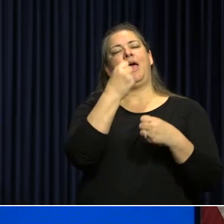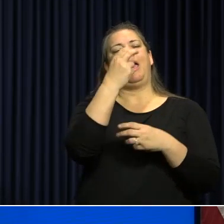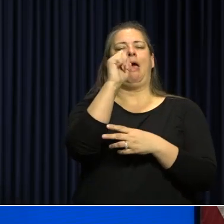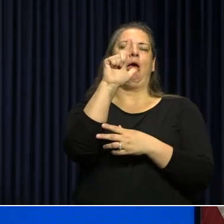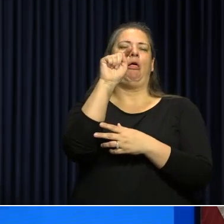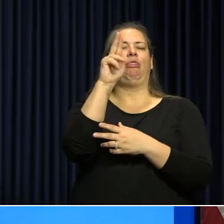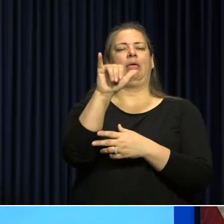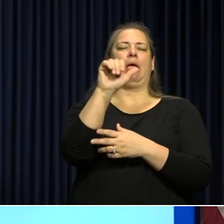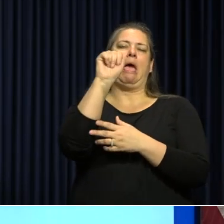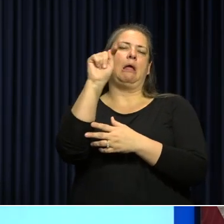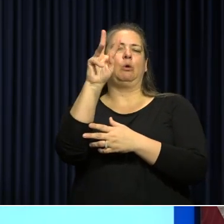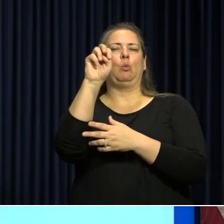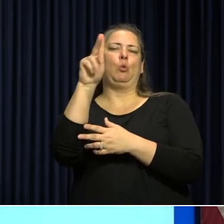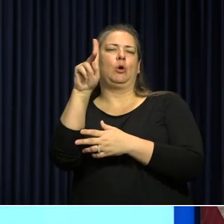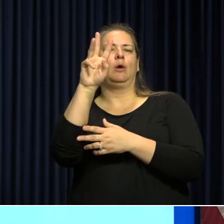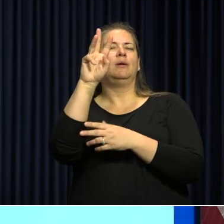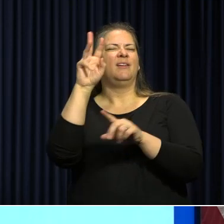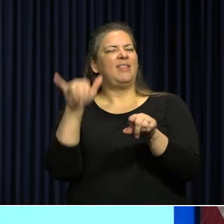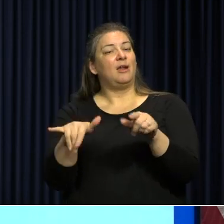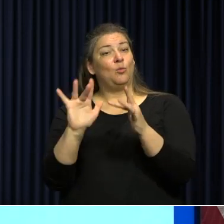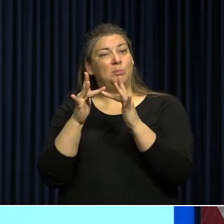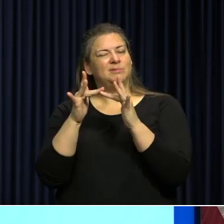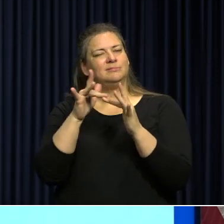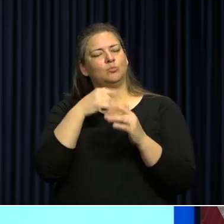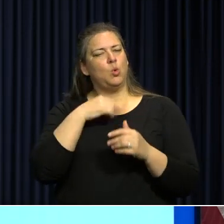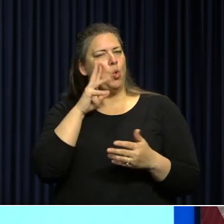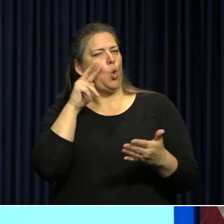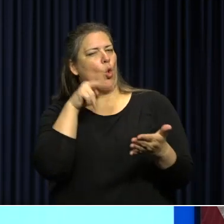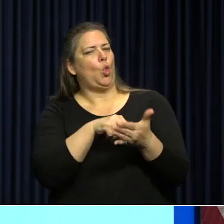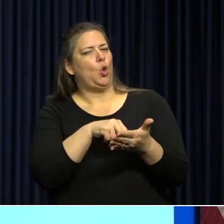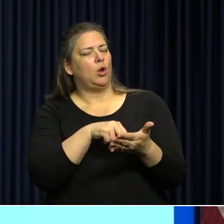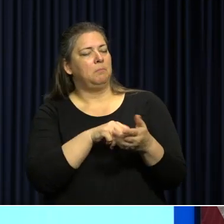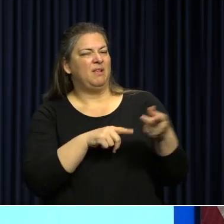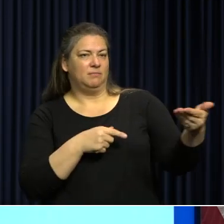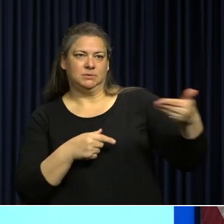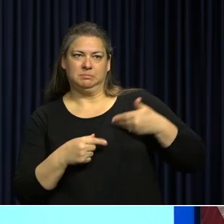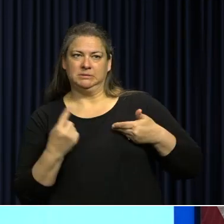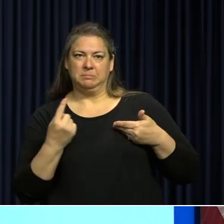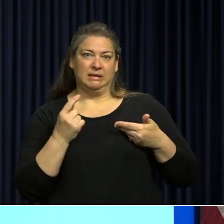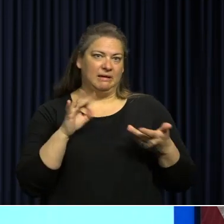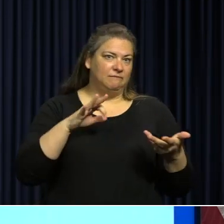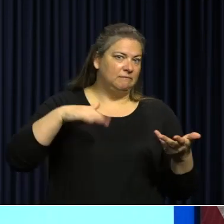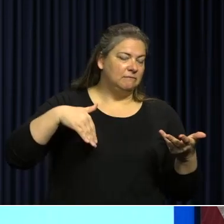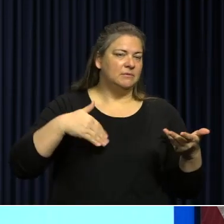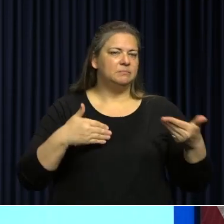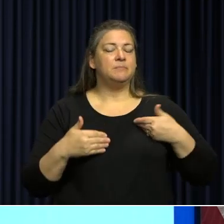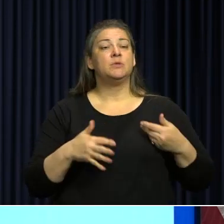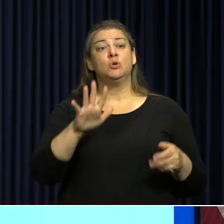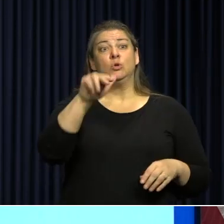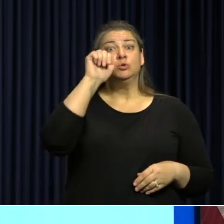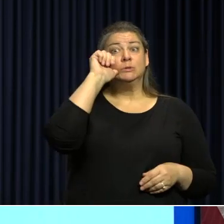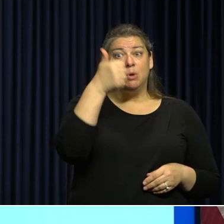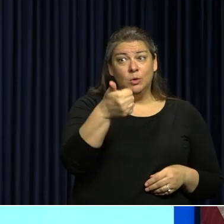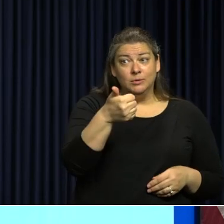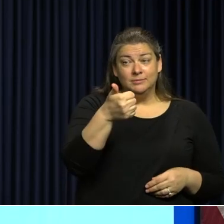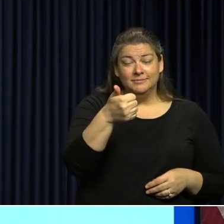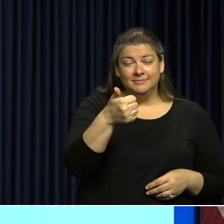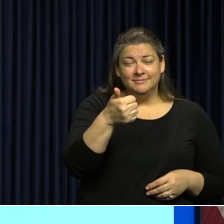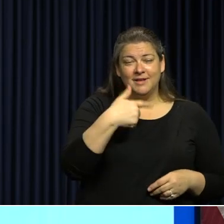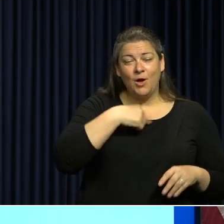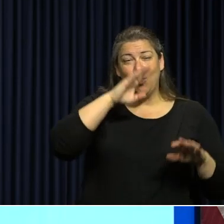Work website, we'll start taking a look at that. But tomorrow, I'm going to be talking about, I'm hoping that we will get a